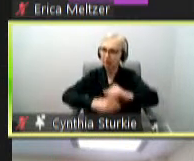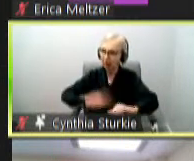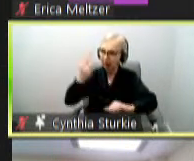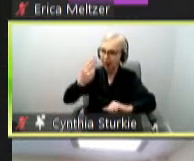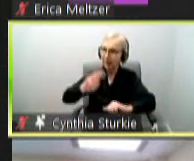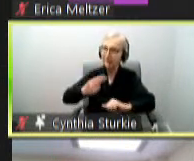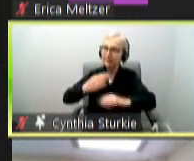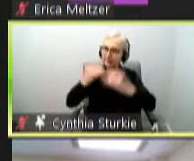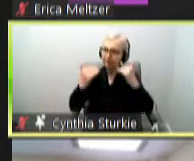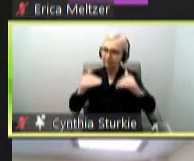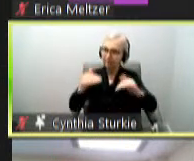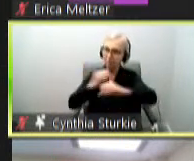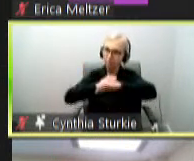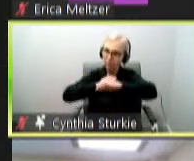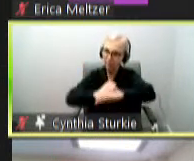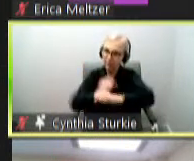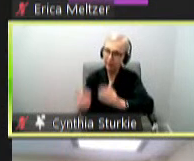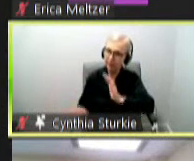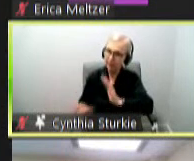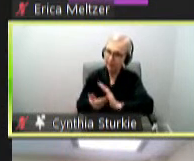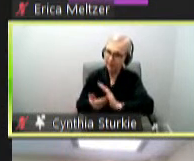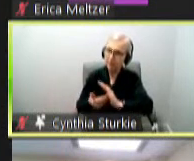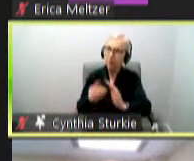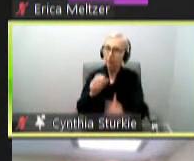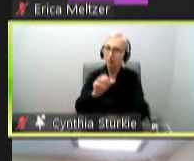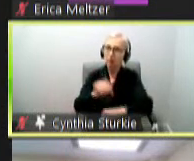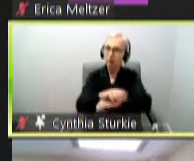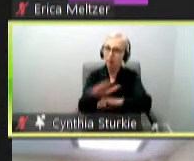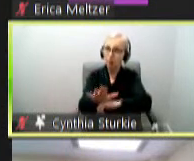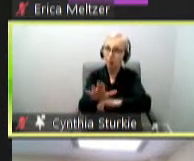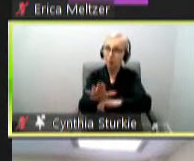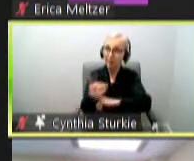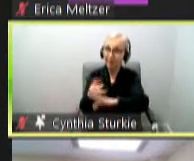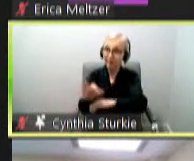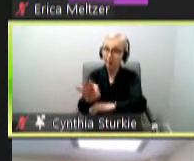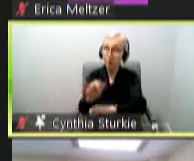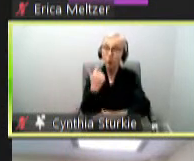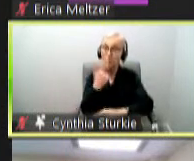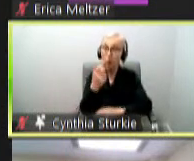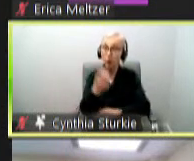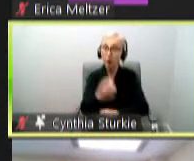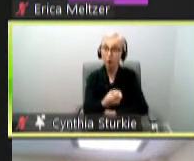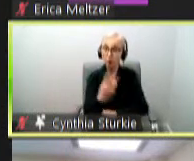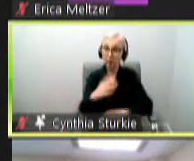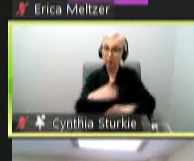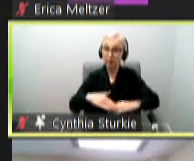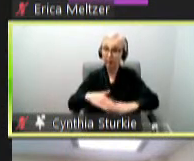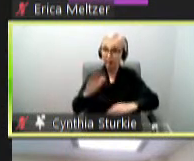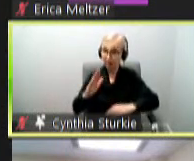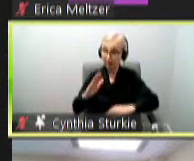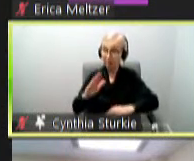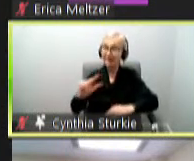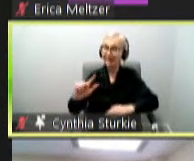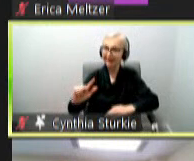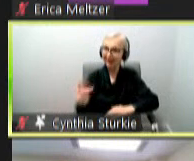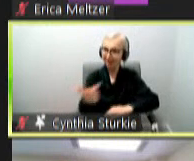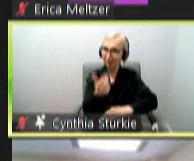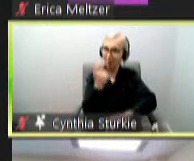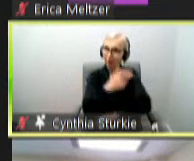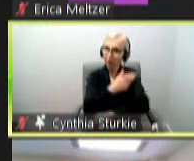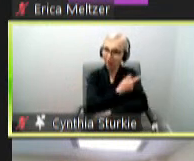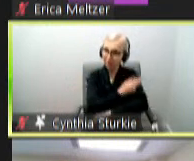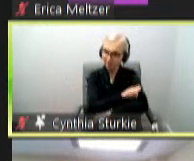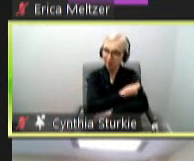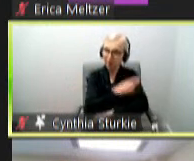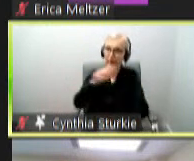against COVID-19. So for those who are 12 and up, they can get a third dose of their